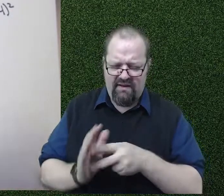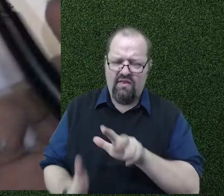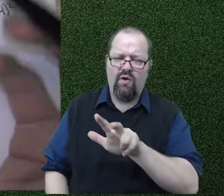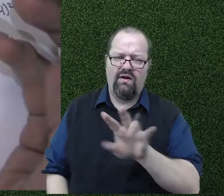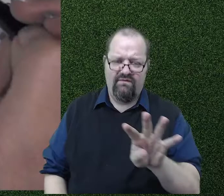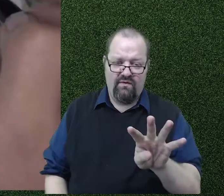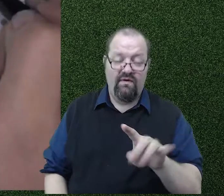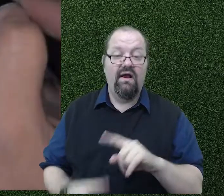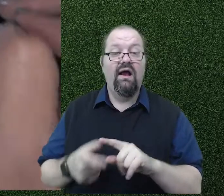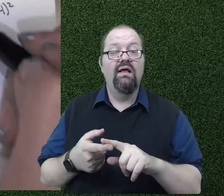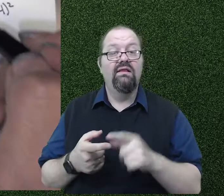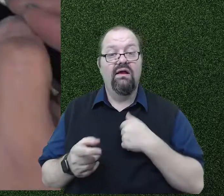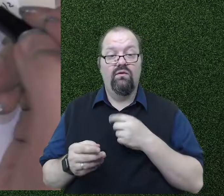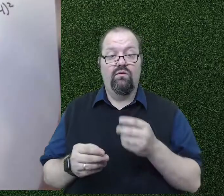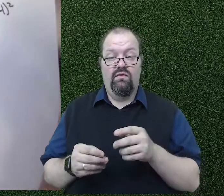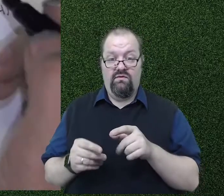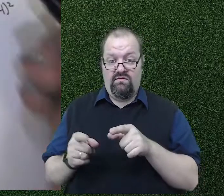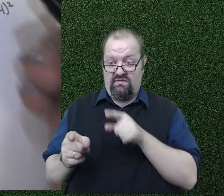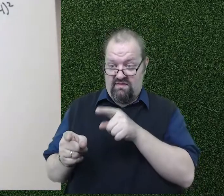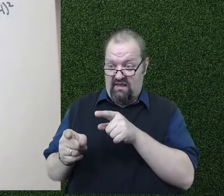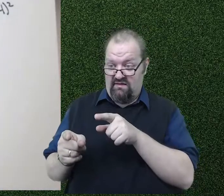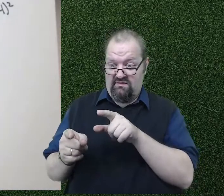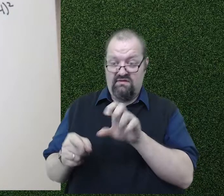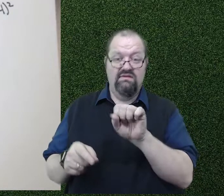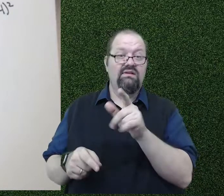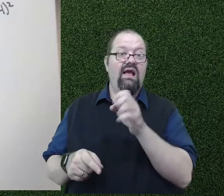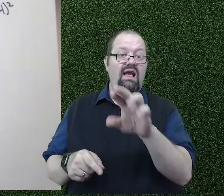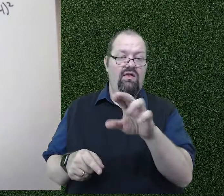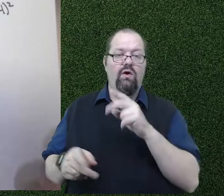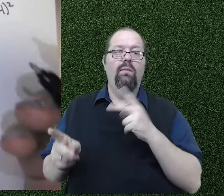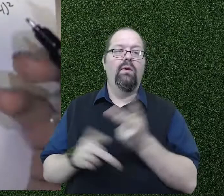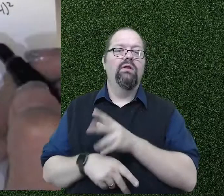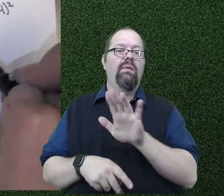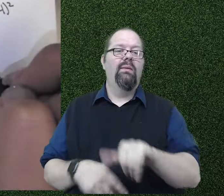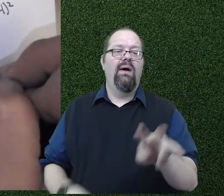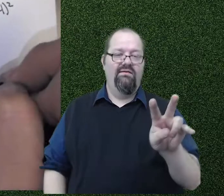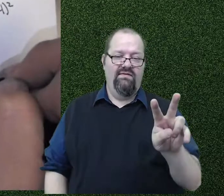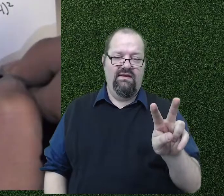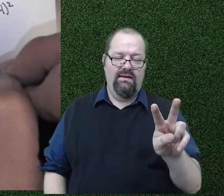And then I'm taking that scalar and I'm multiplying it by v.